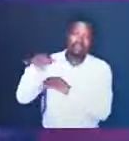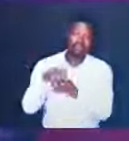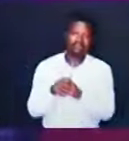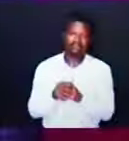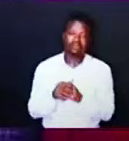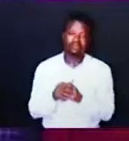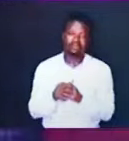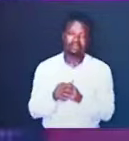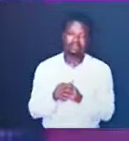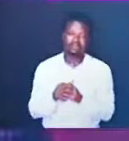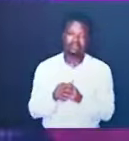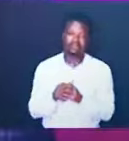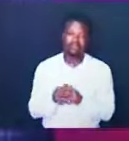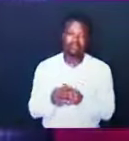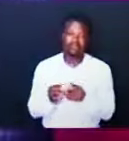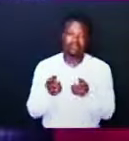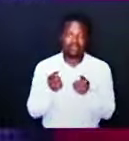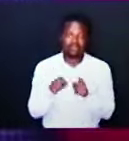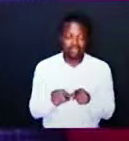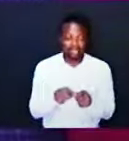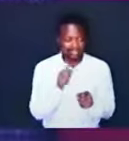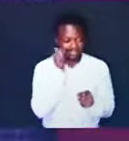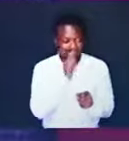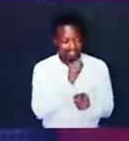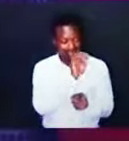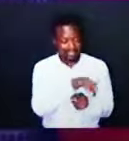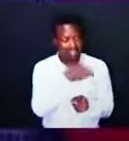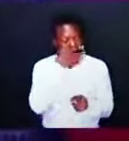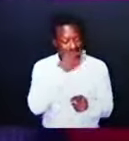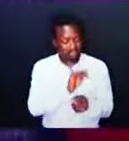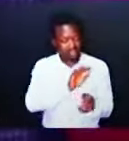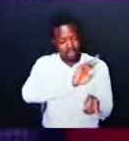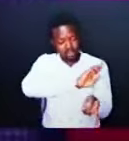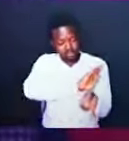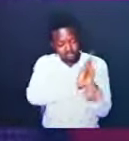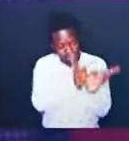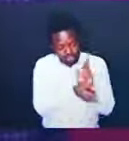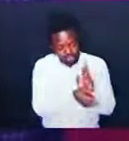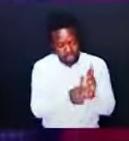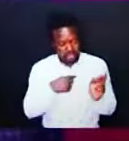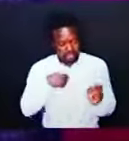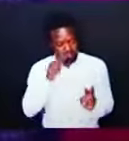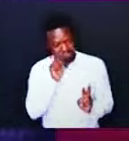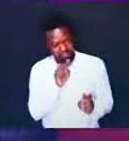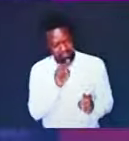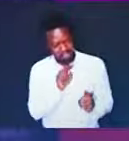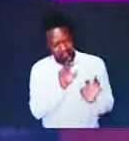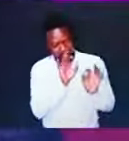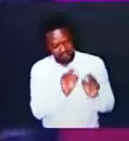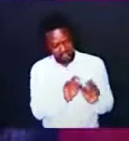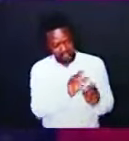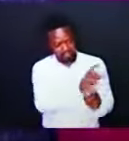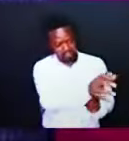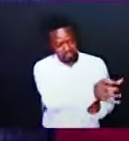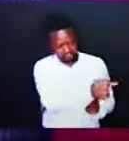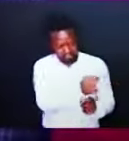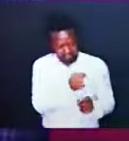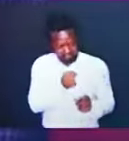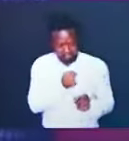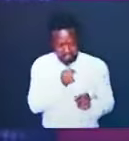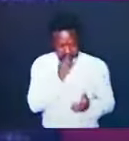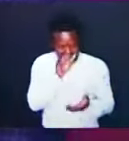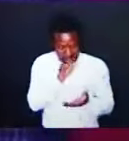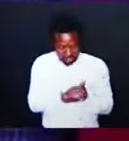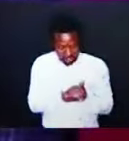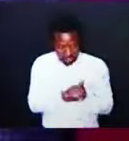When a lady gets converted and I married a lady. Say oba satira na dwe anaso baby satira na dwe na me ware sa oba